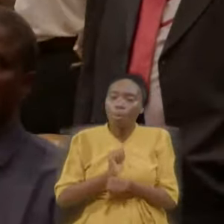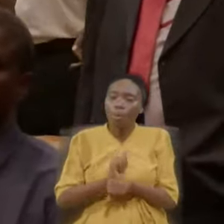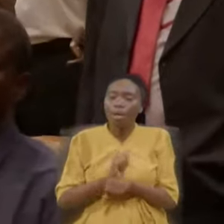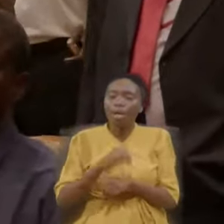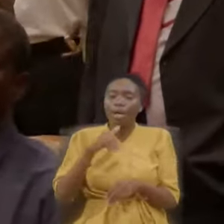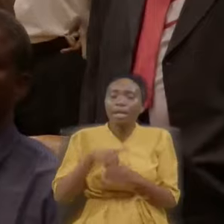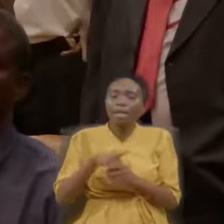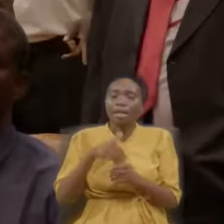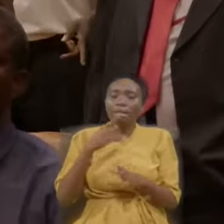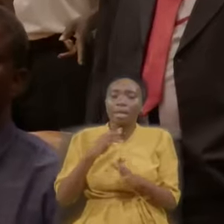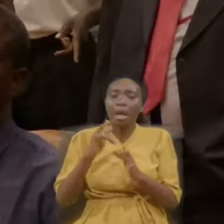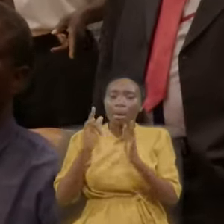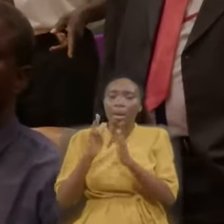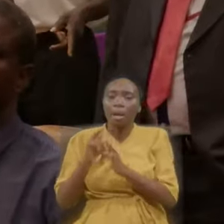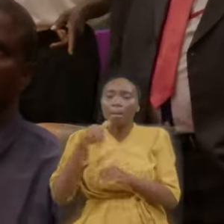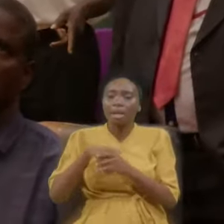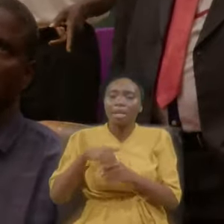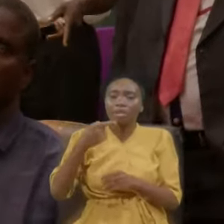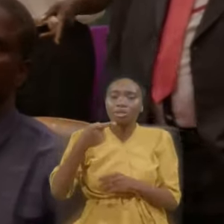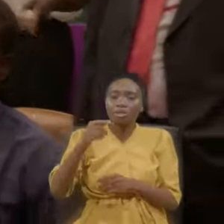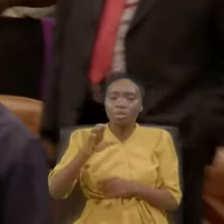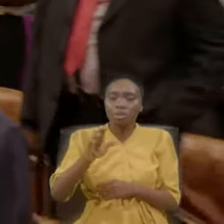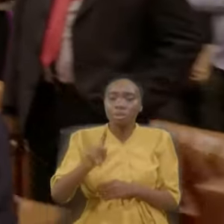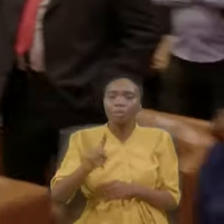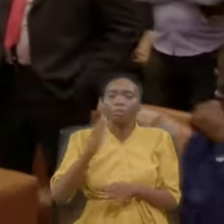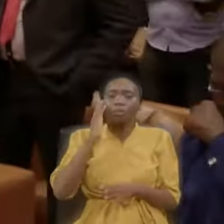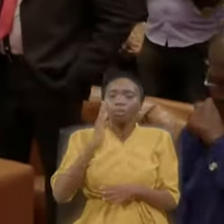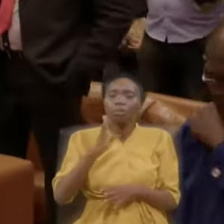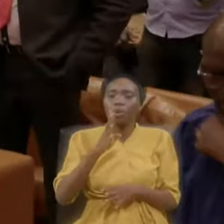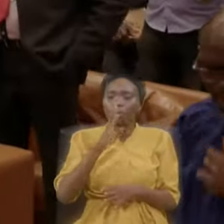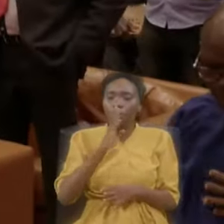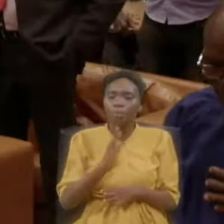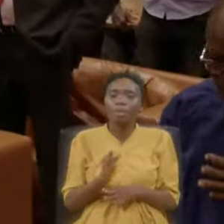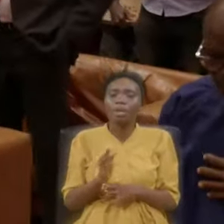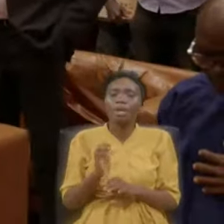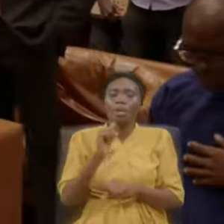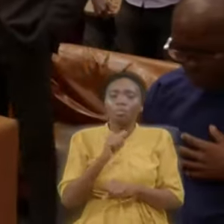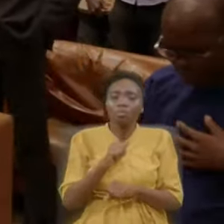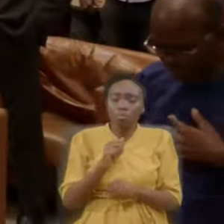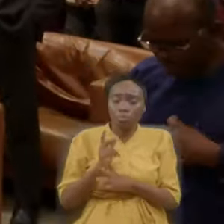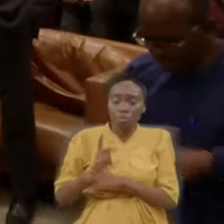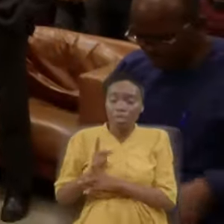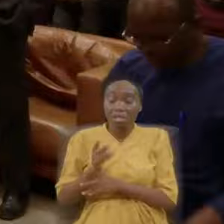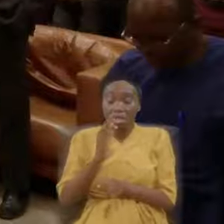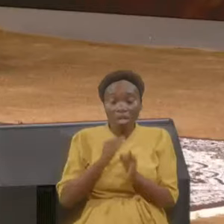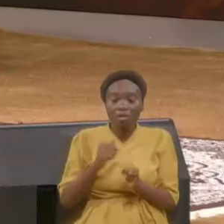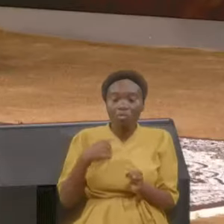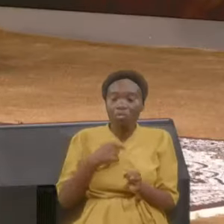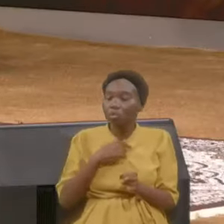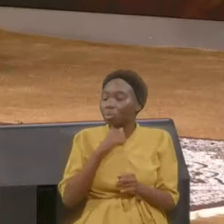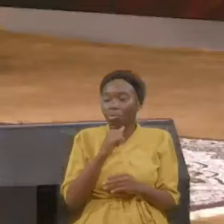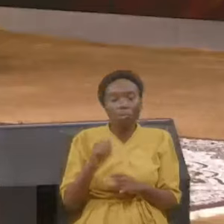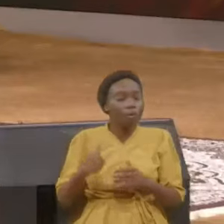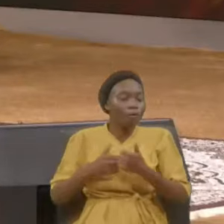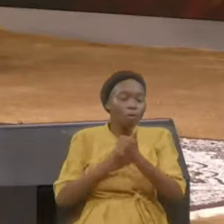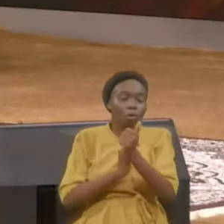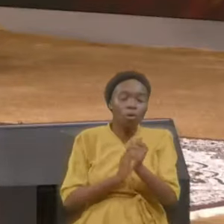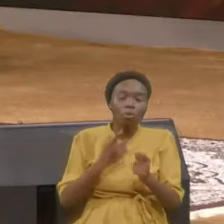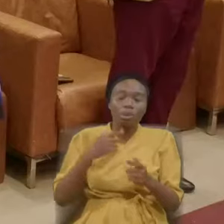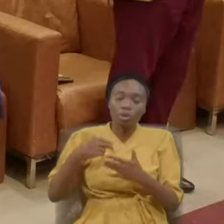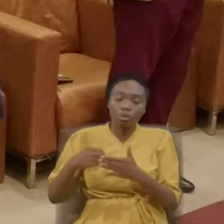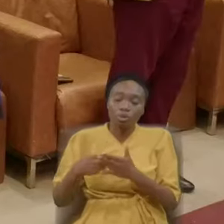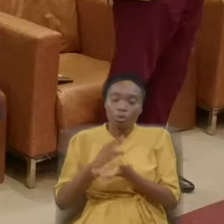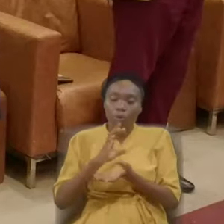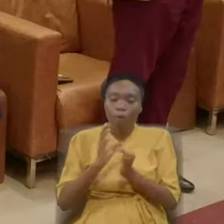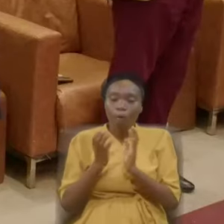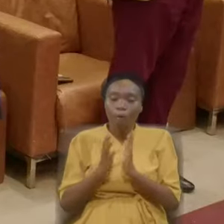in the retreat, in the GCK, will be in vain if we don't follow up the new